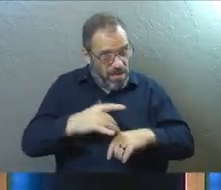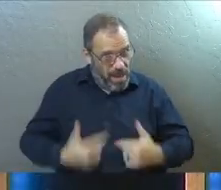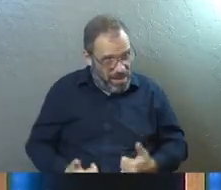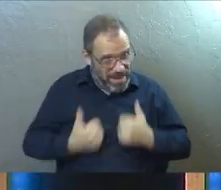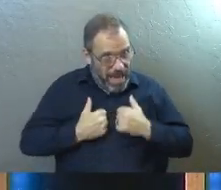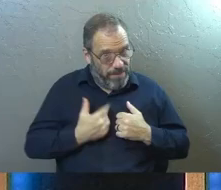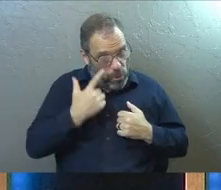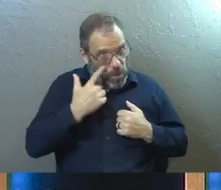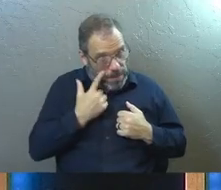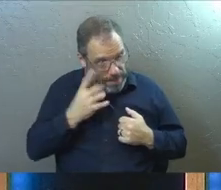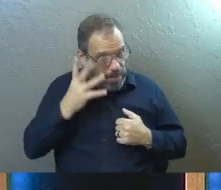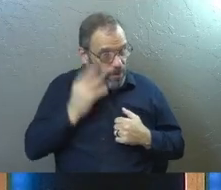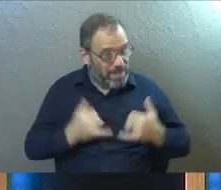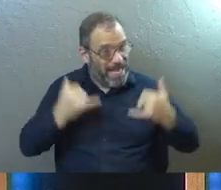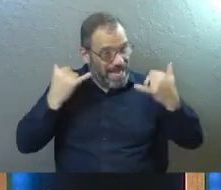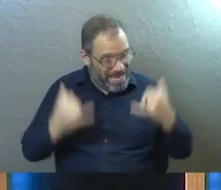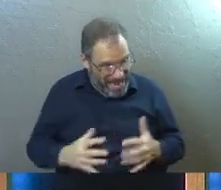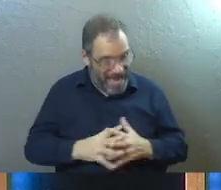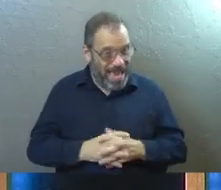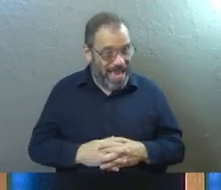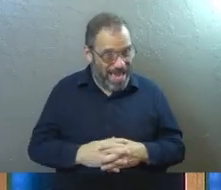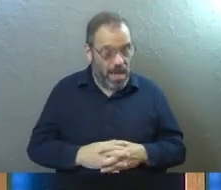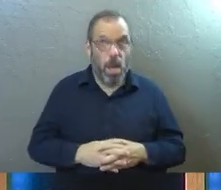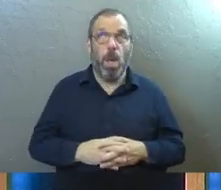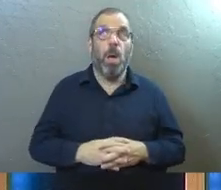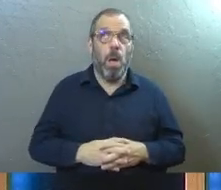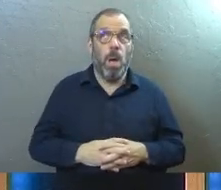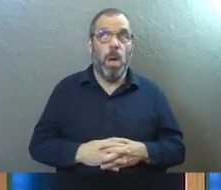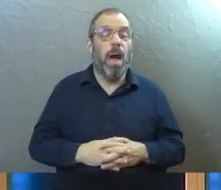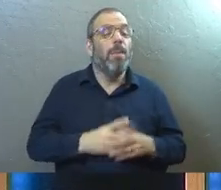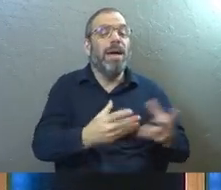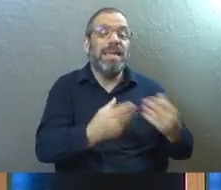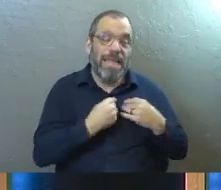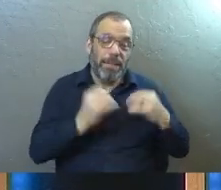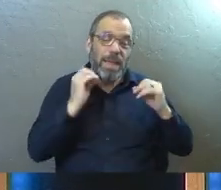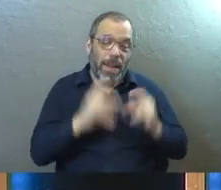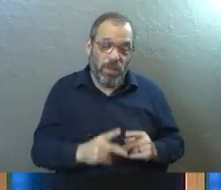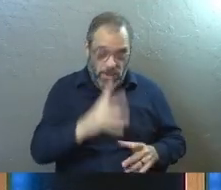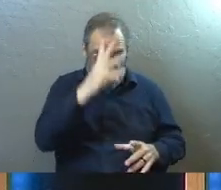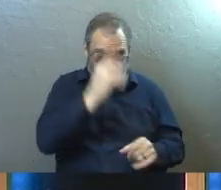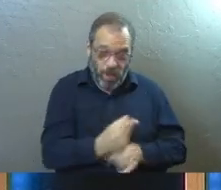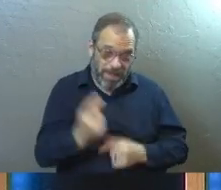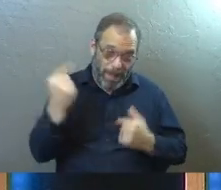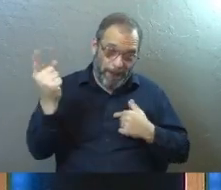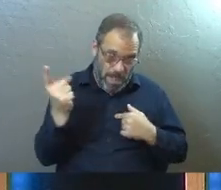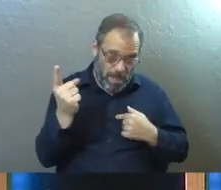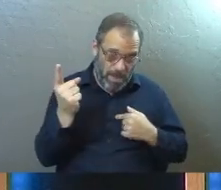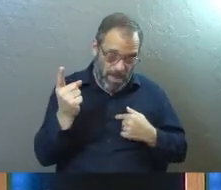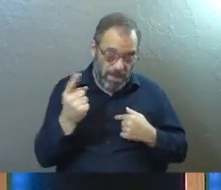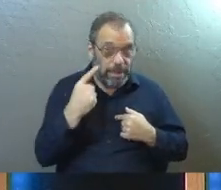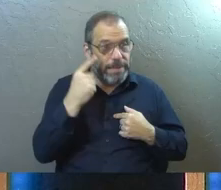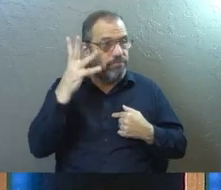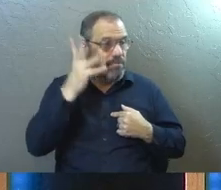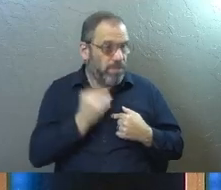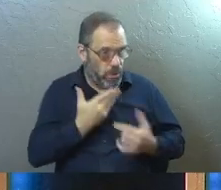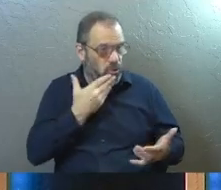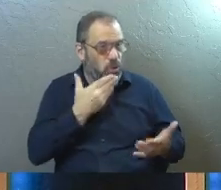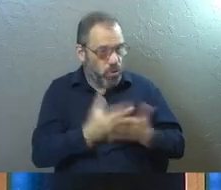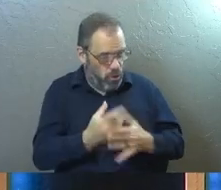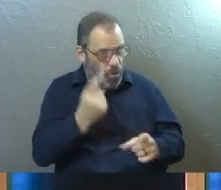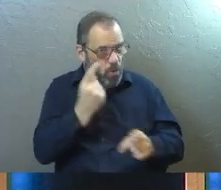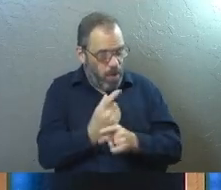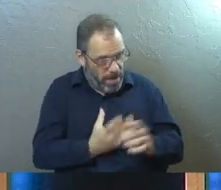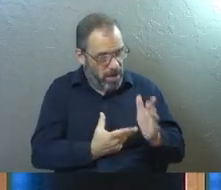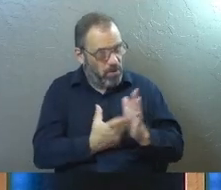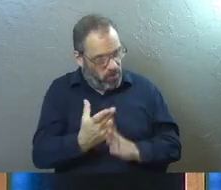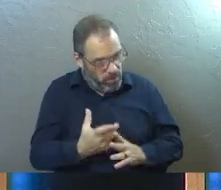see some of that right now. But you got to give me a chance. You've got to trust me, right? To see the things that are good and are